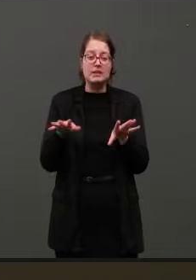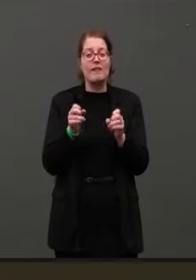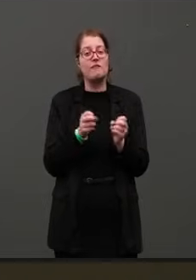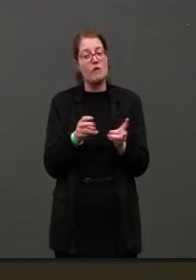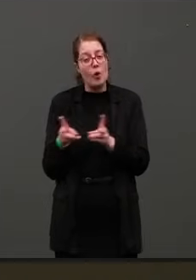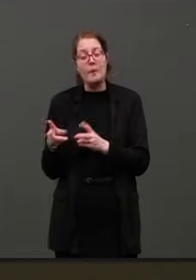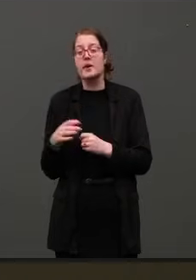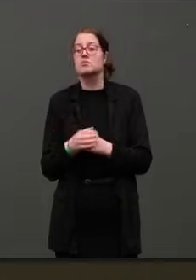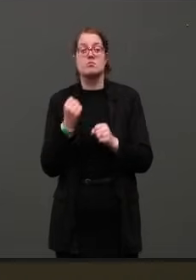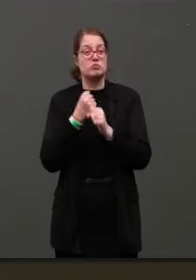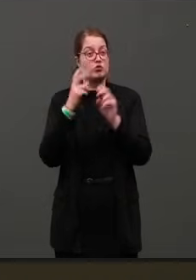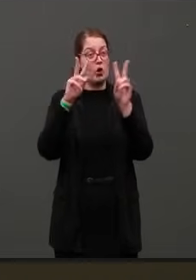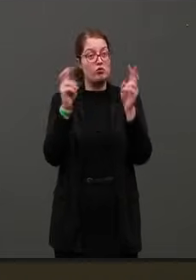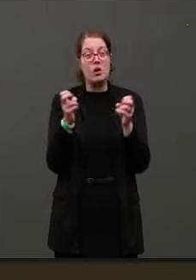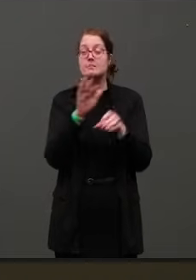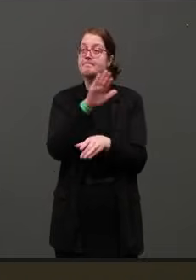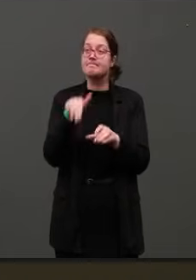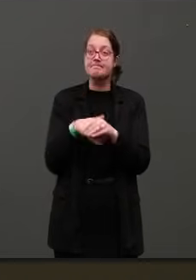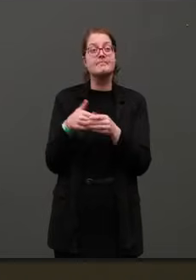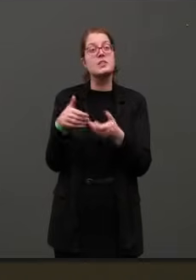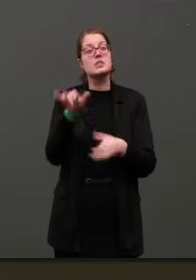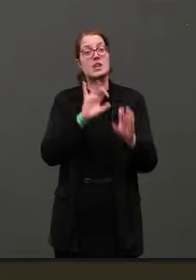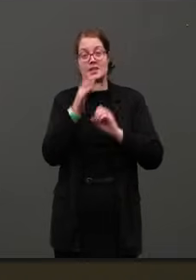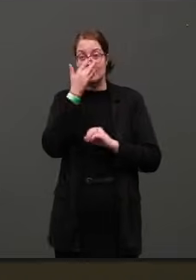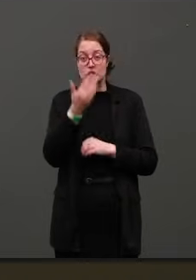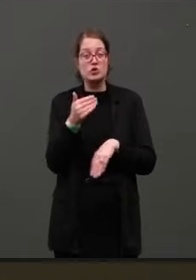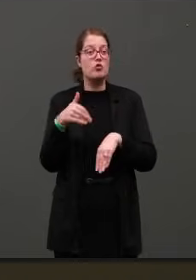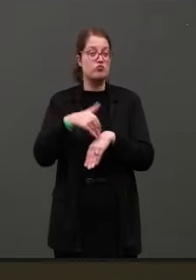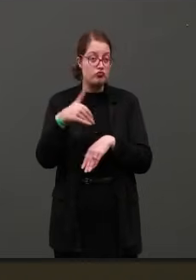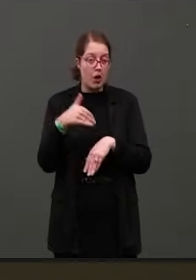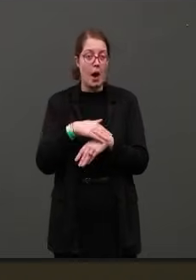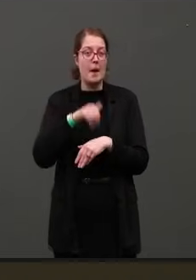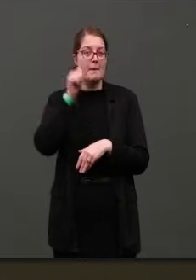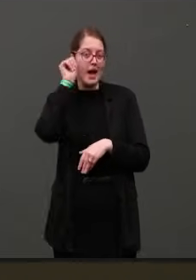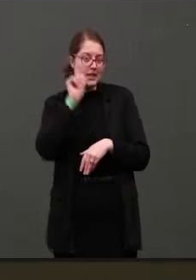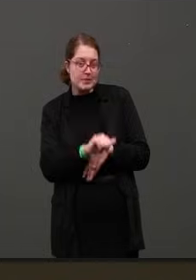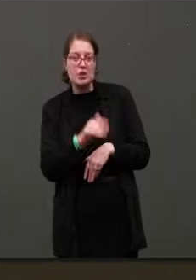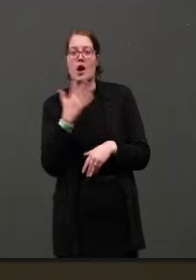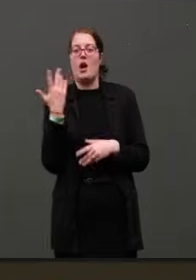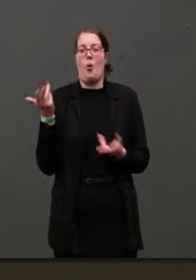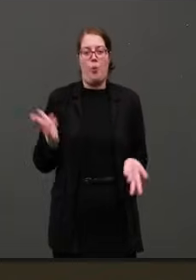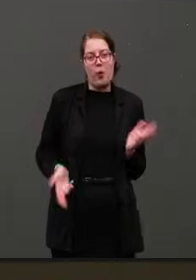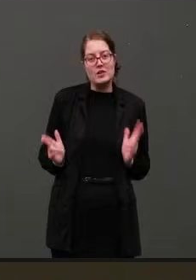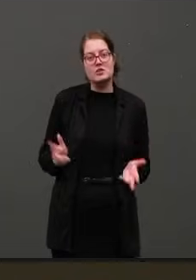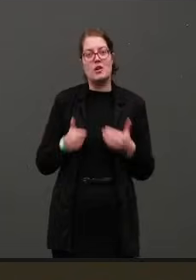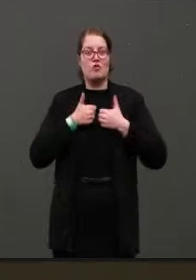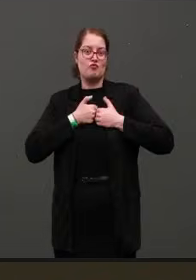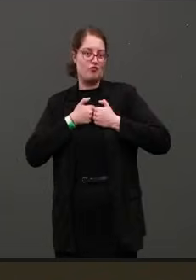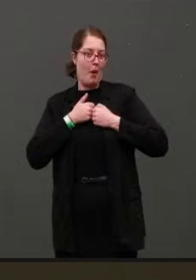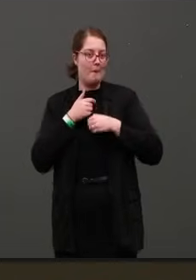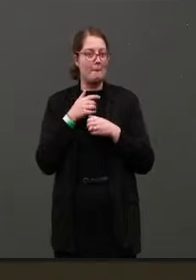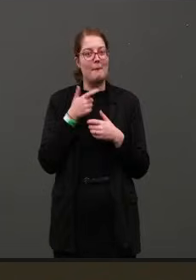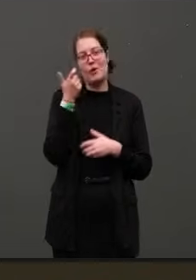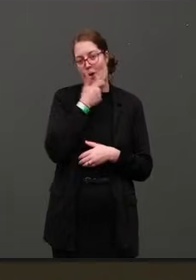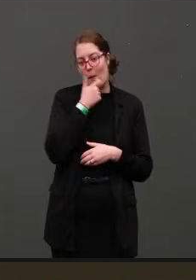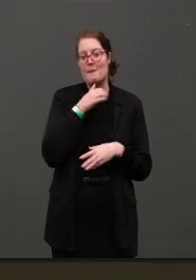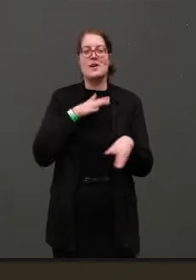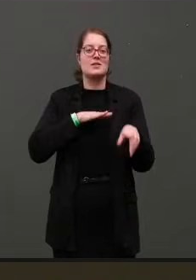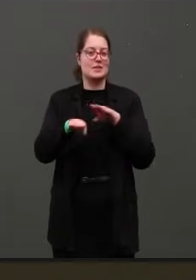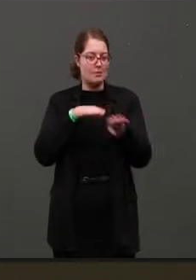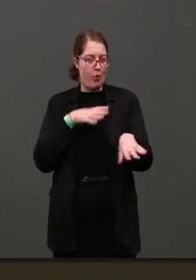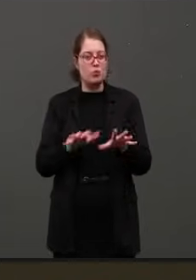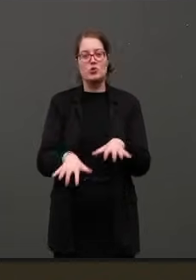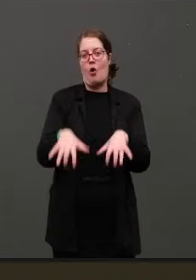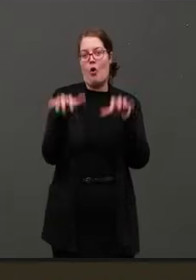include sci-fi, crime, espionage, westerns, rom-coms, sports, horror, fantasy,